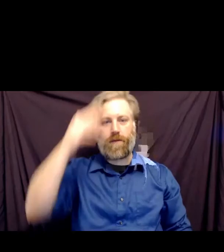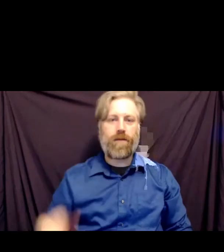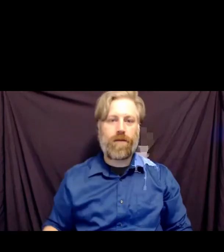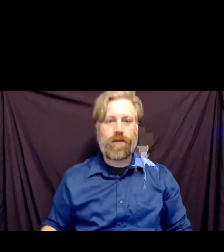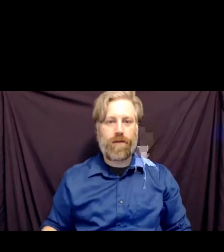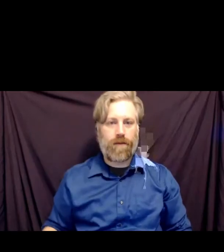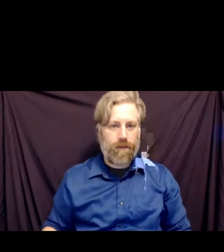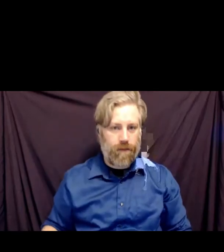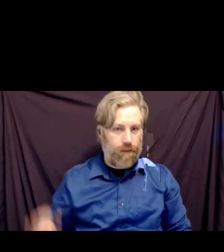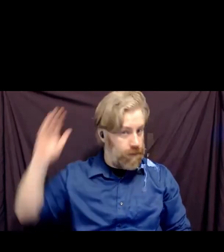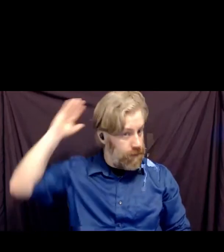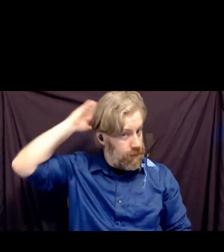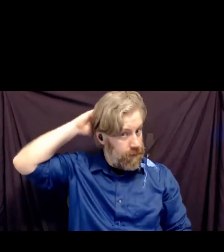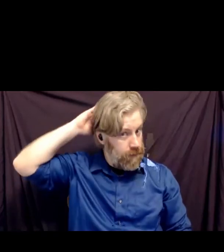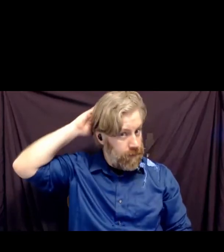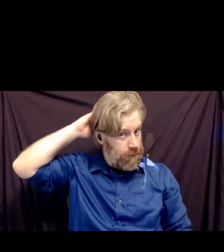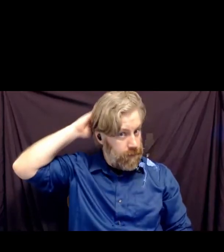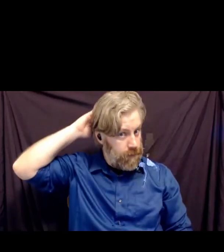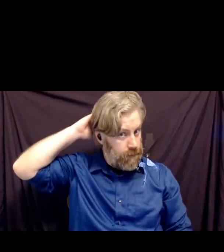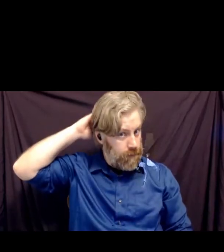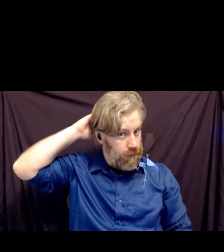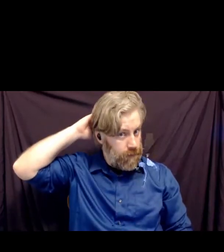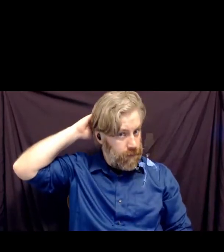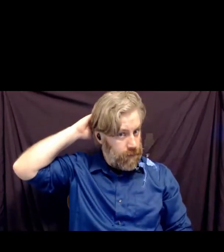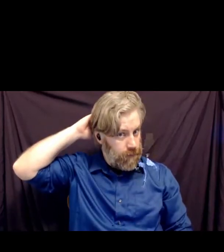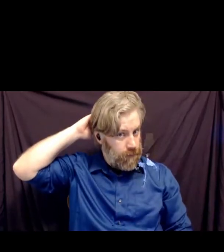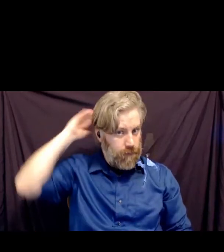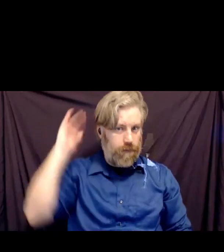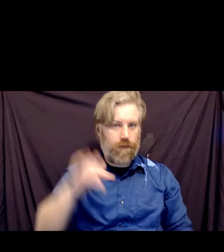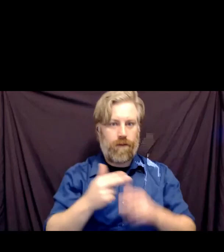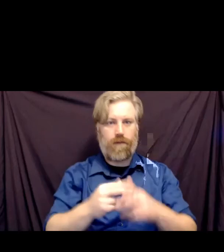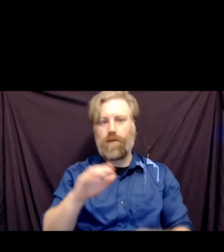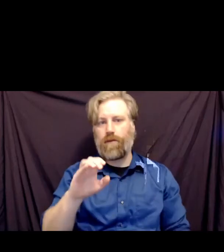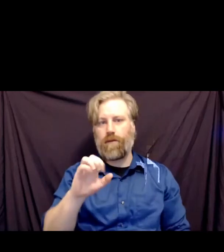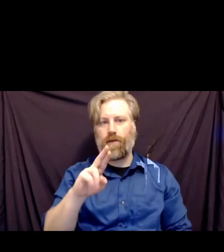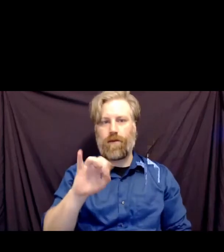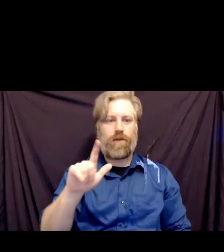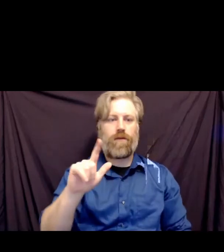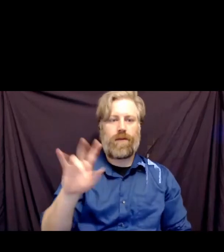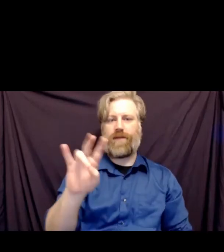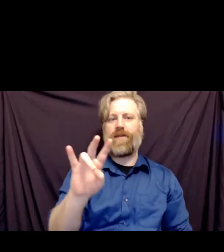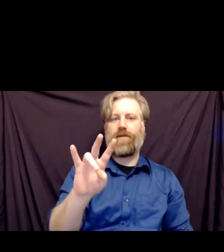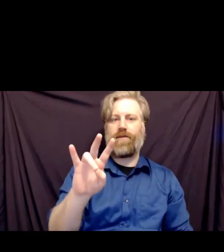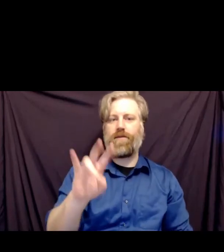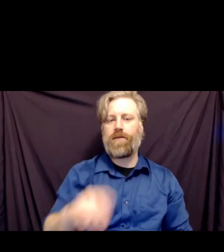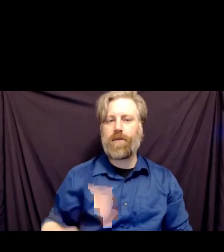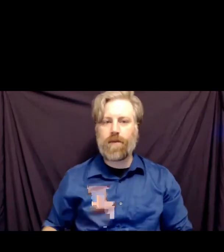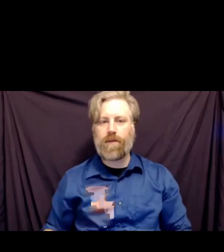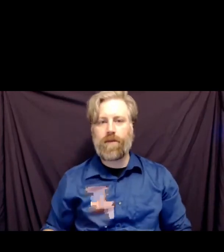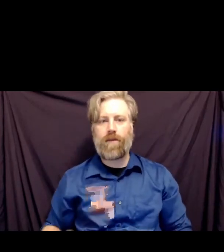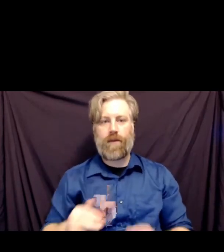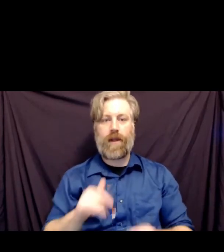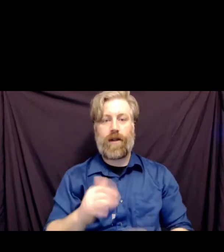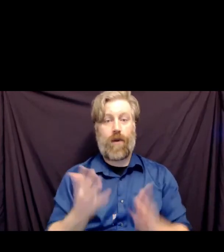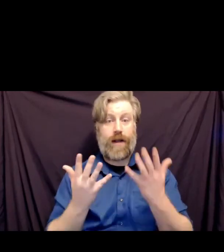head, massage what's called the cervical 7. Then you clap your hands 9